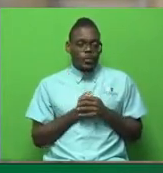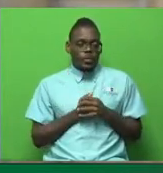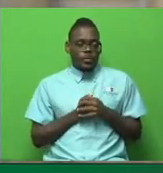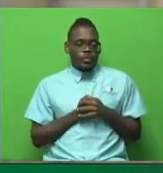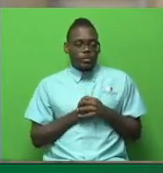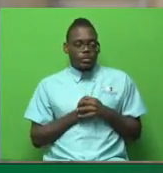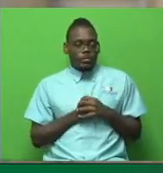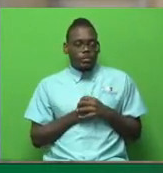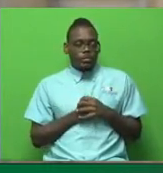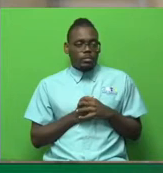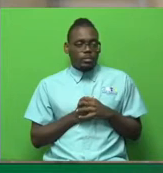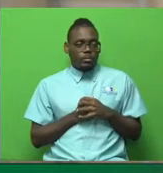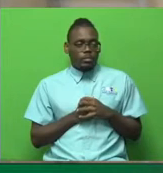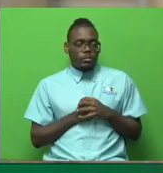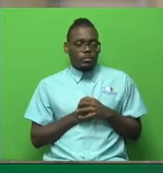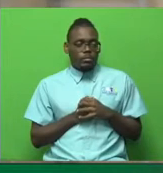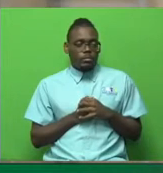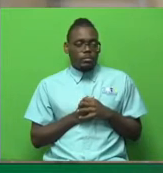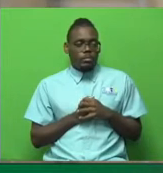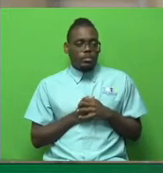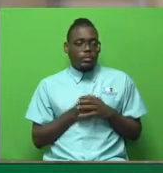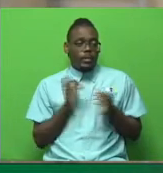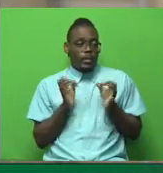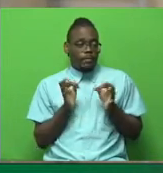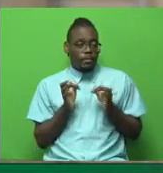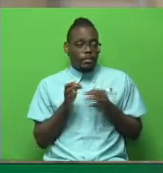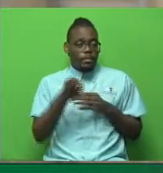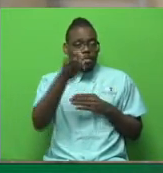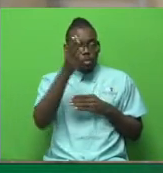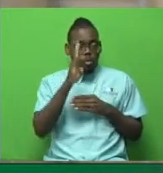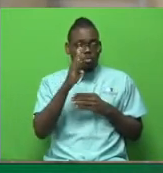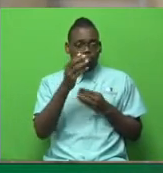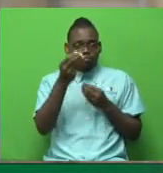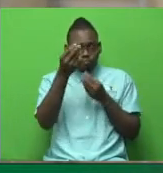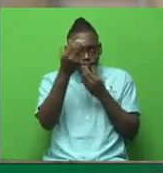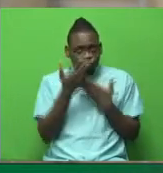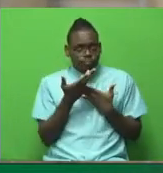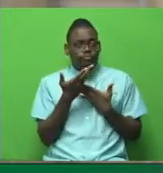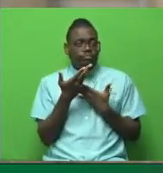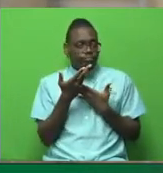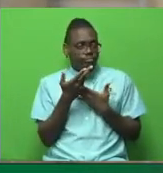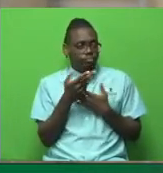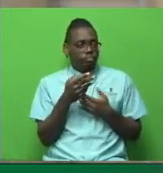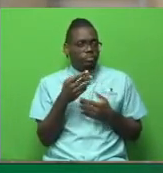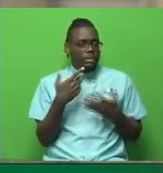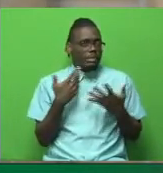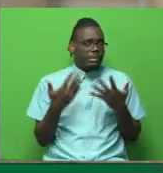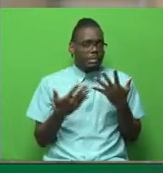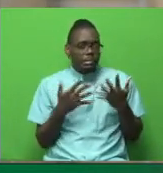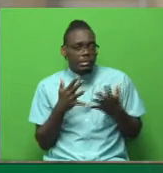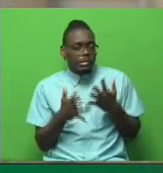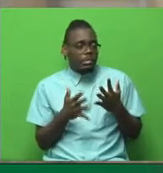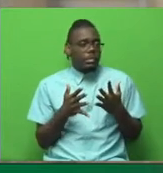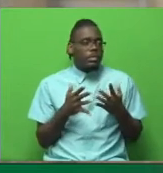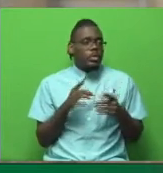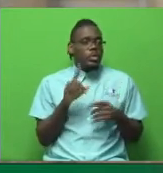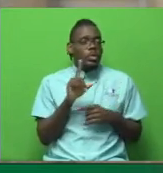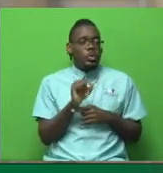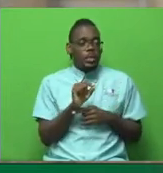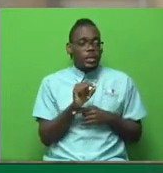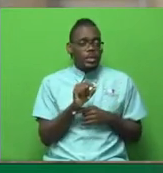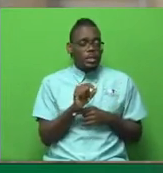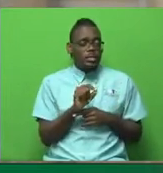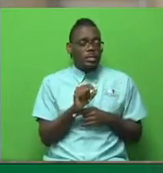himself on Mount Sinai that by the year 2022 Trinidad and Tobago will run out of